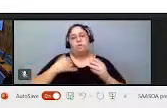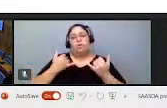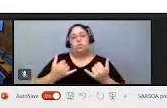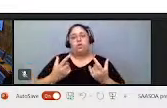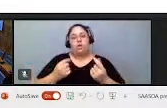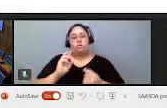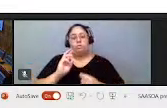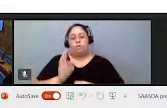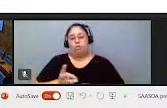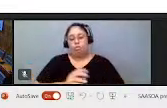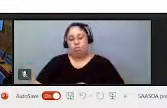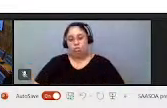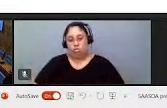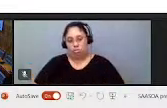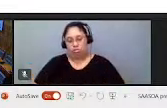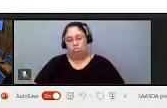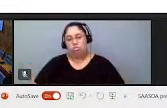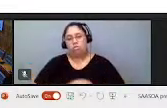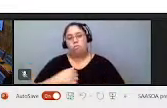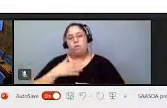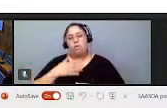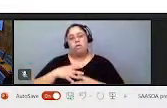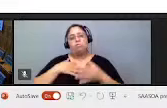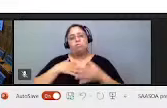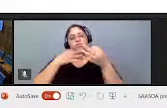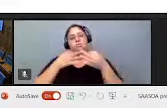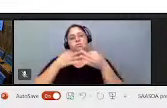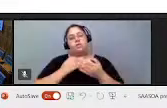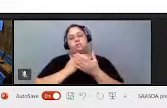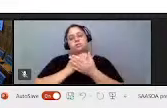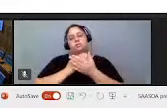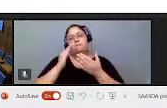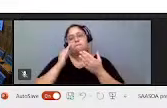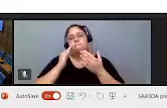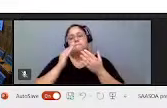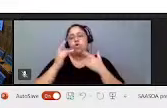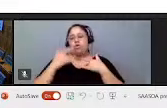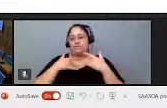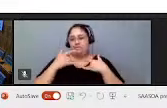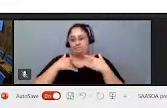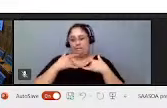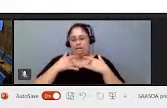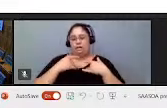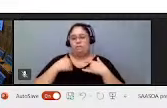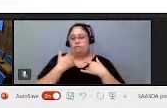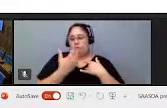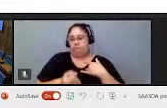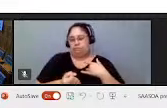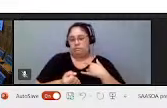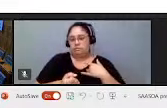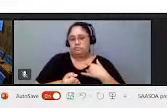today is just to go through um some of the concerns that we do